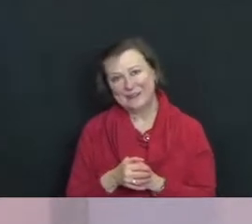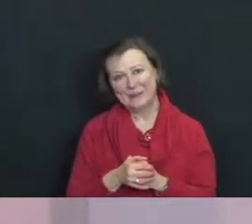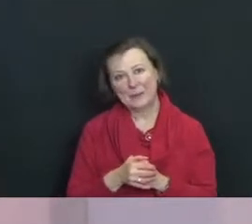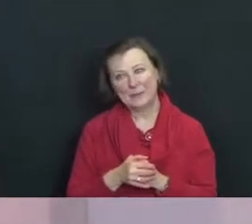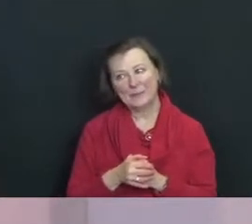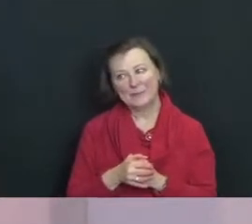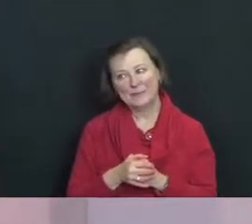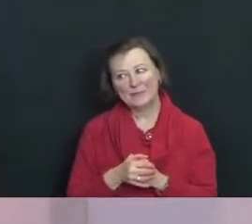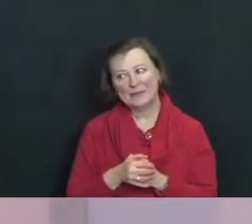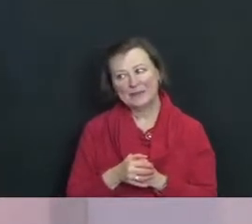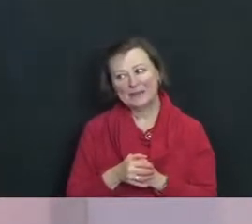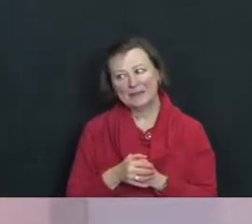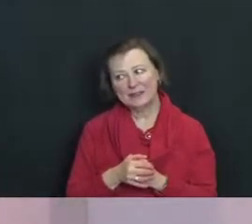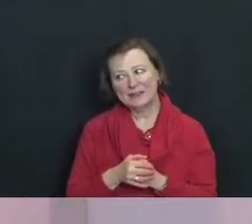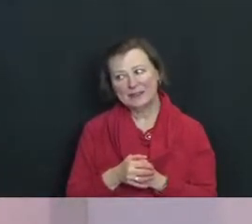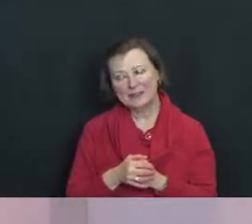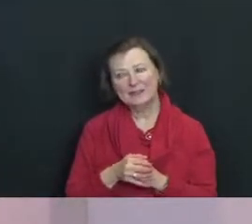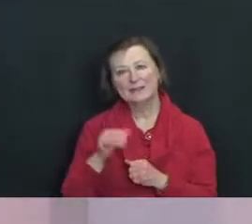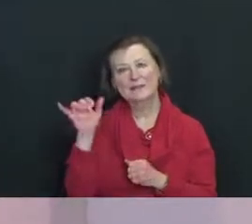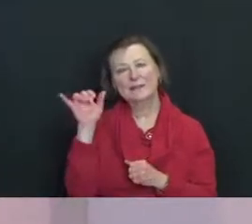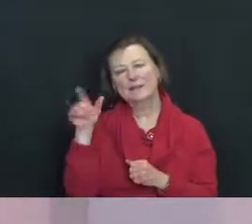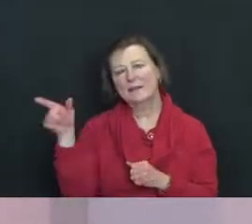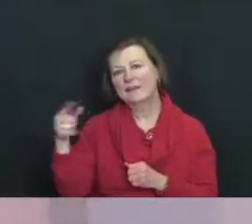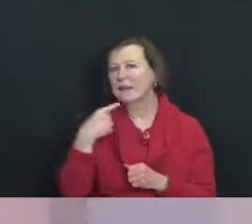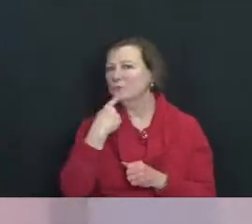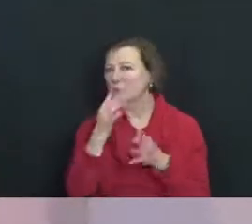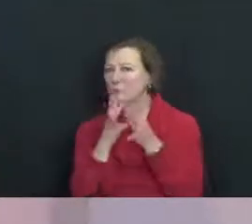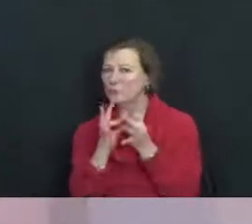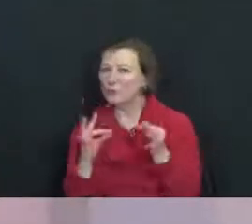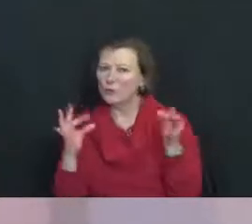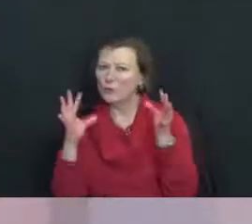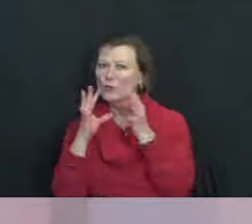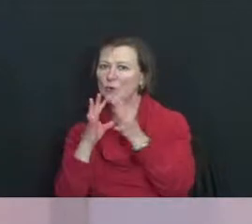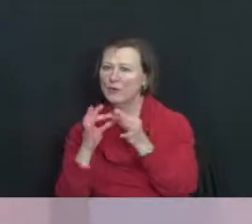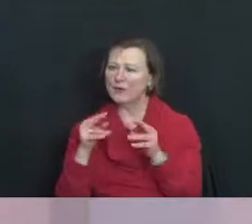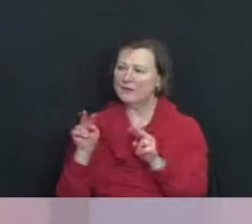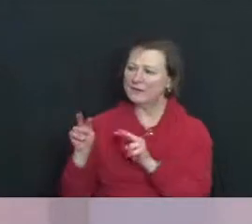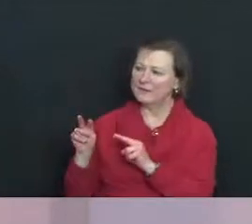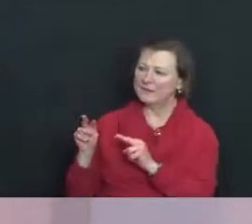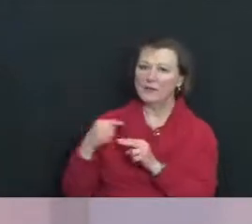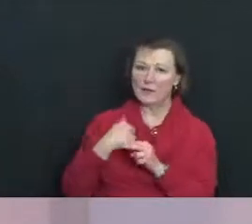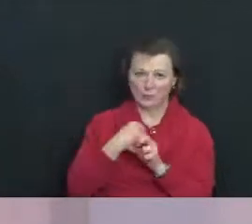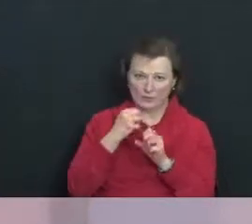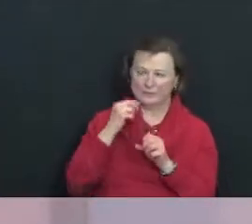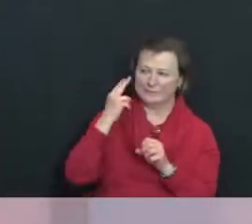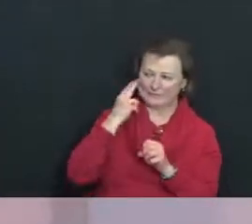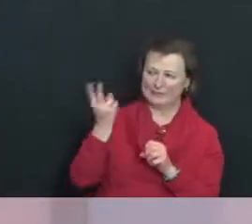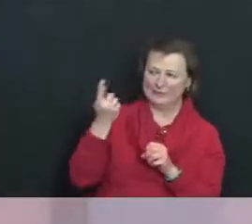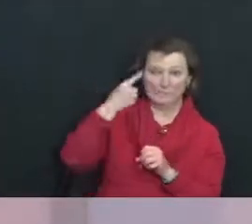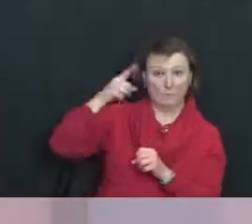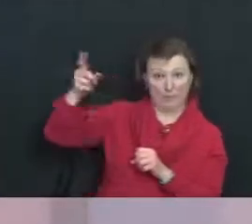And as they told their stories, we could tell that for them,